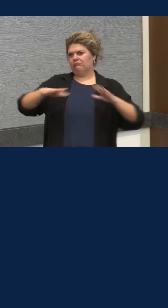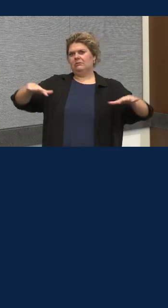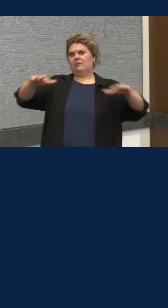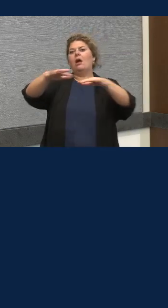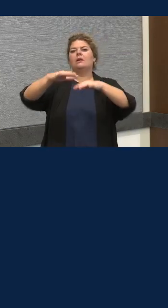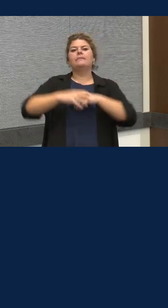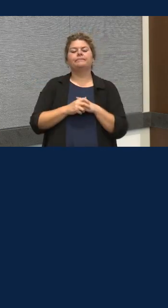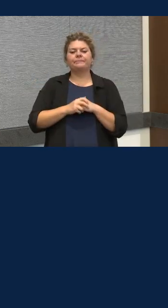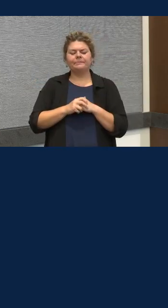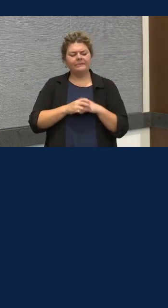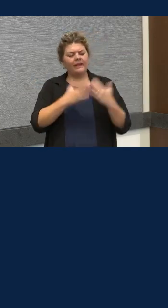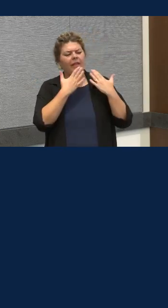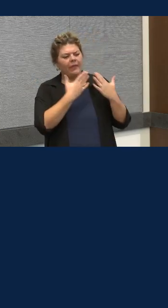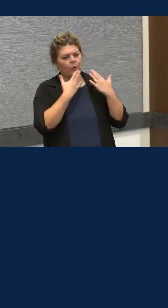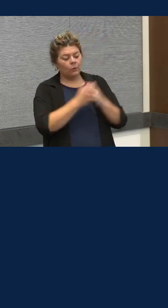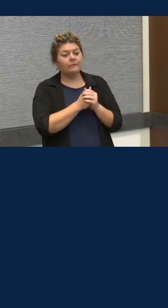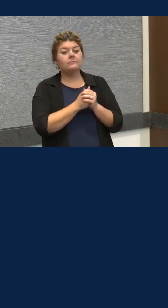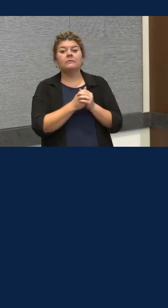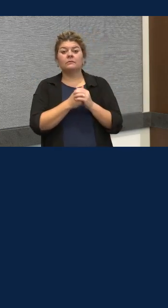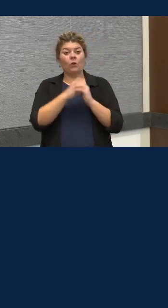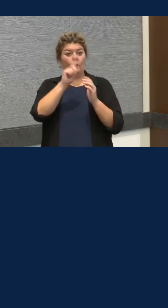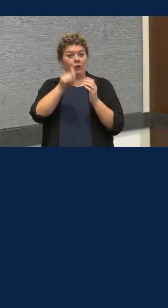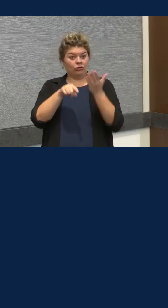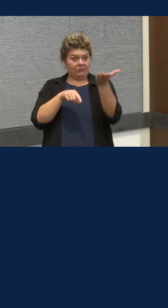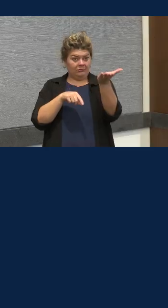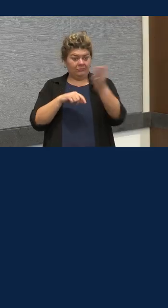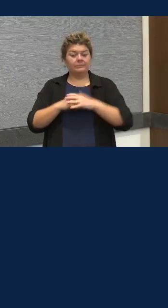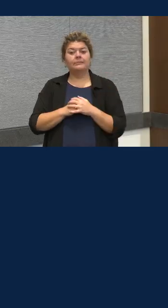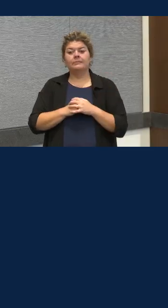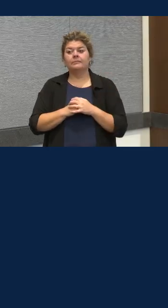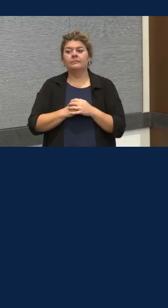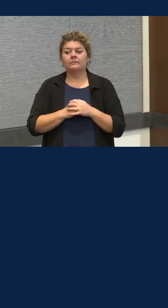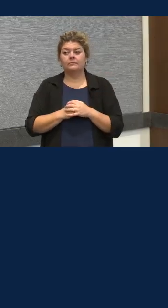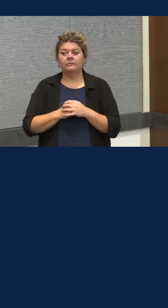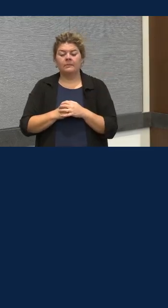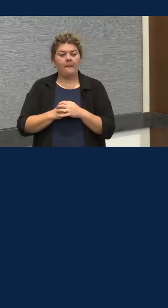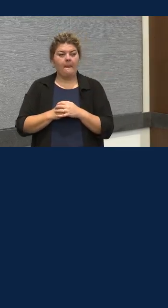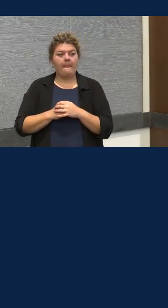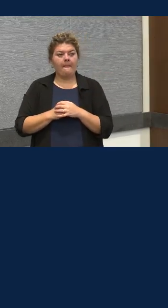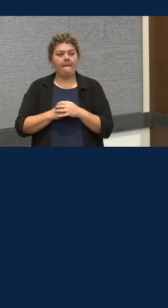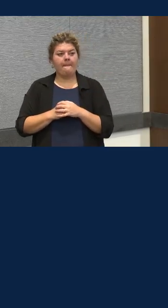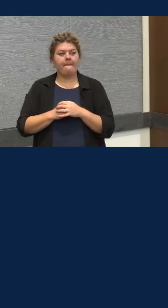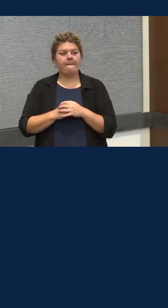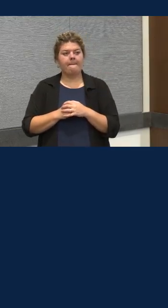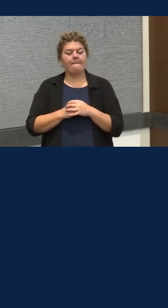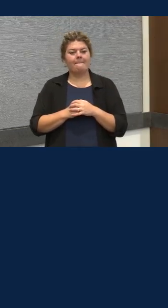Yeah. Thank you. We have a question here. The microphone will come.